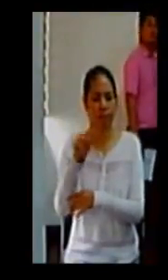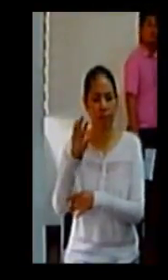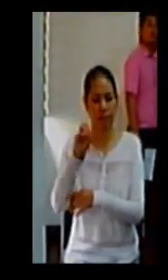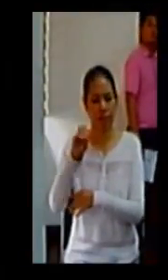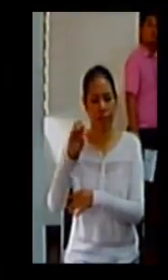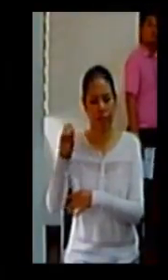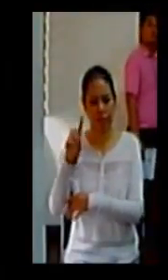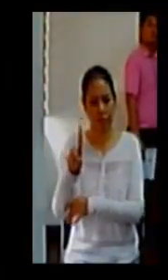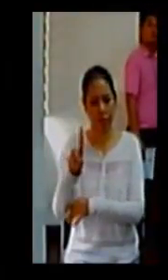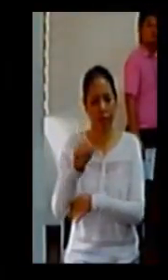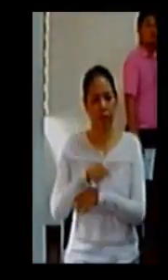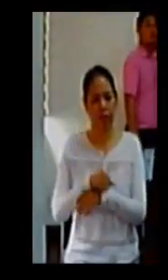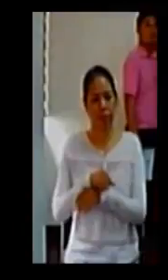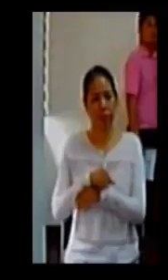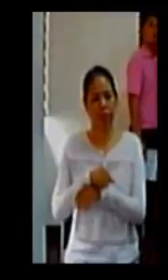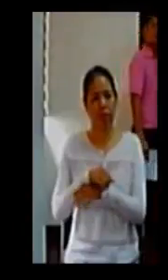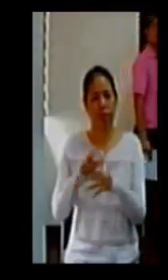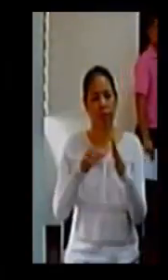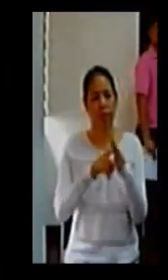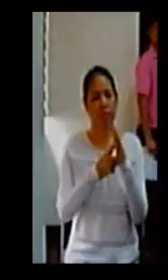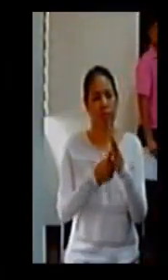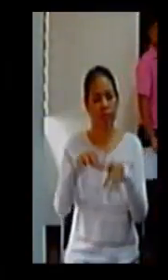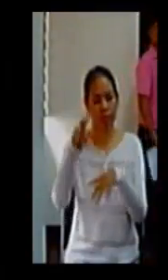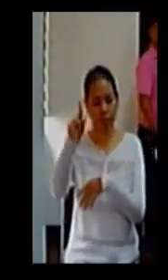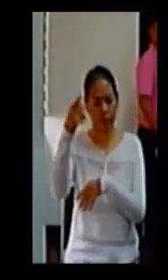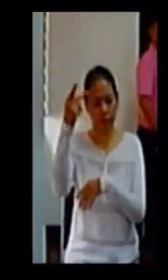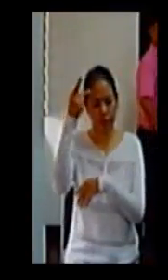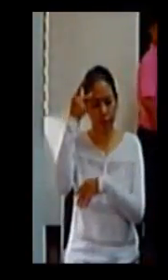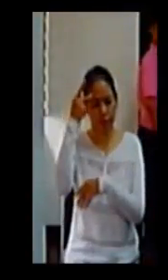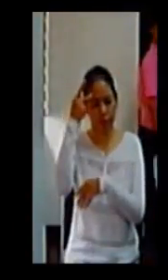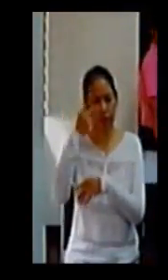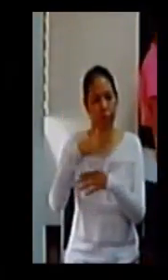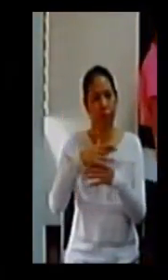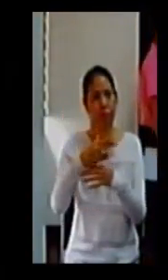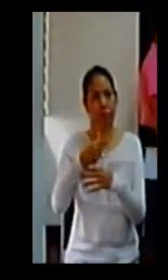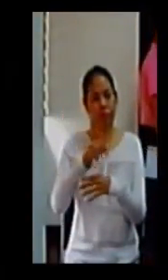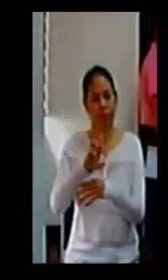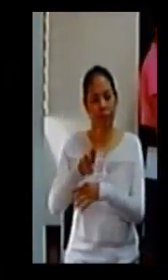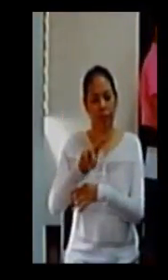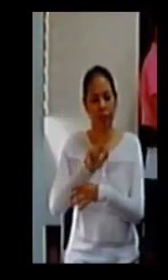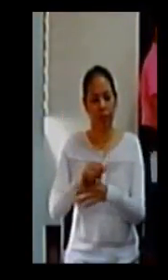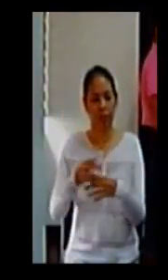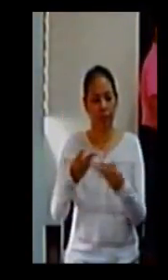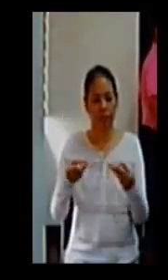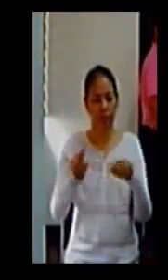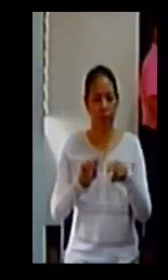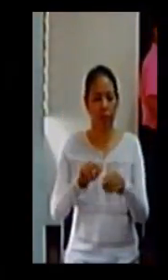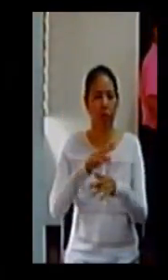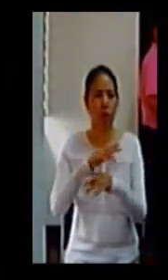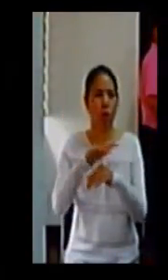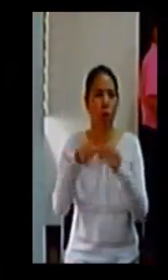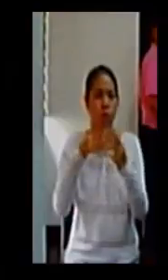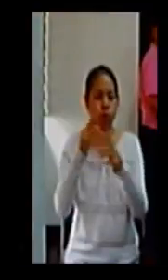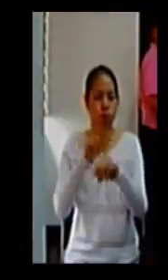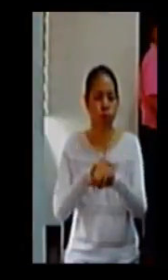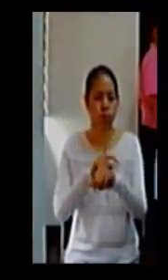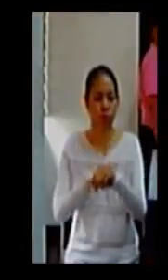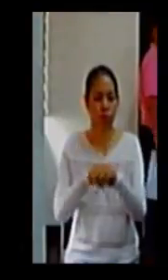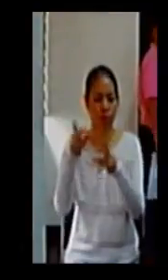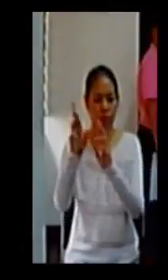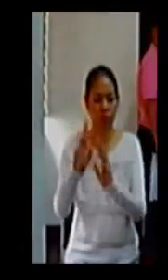CHR-NI-2016-0001. The solemnity of the public hearing shall be upheld at all times. Respect should be accorded to everyone present.